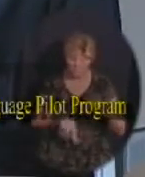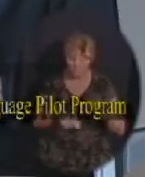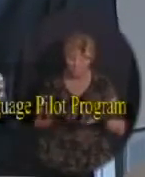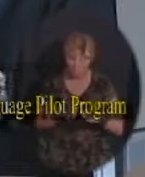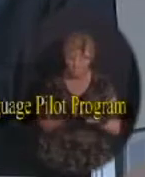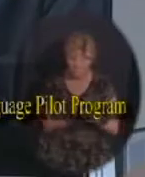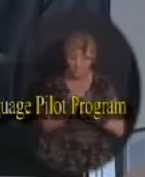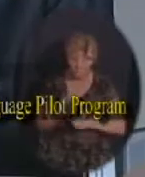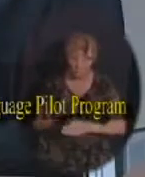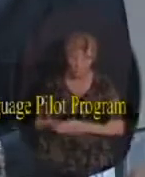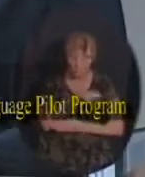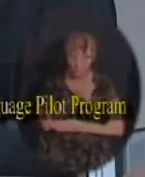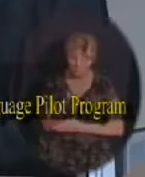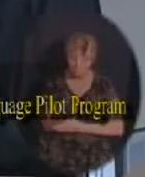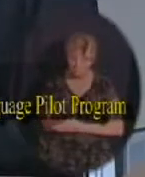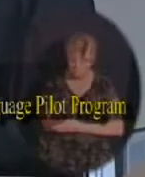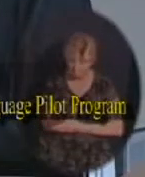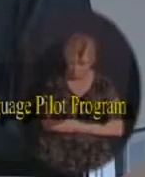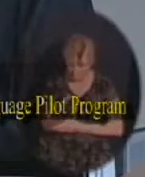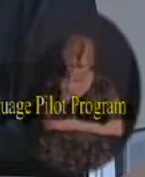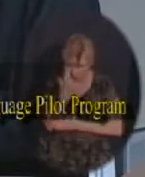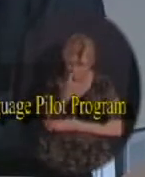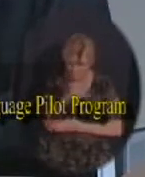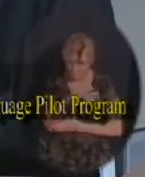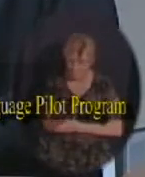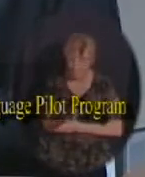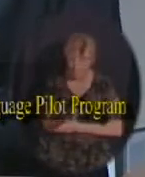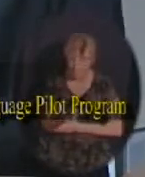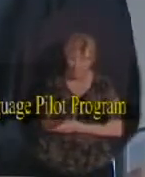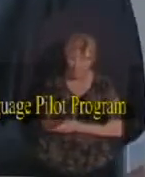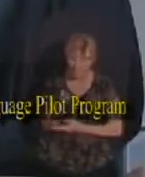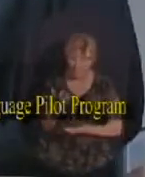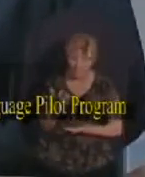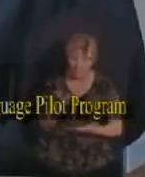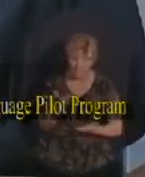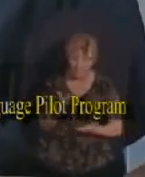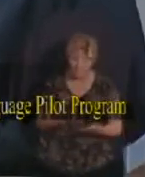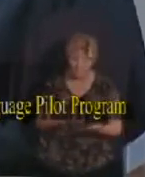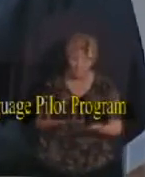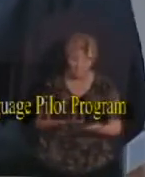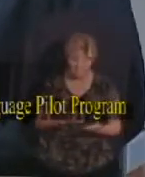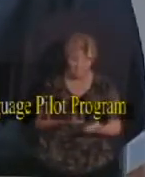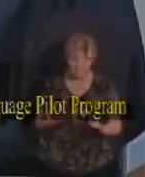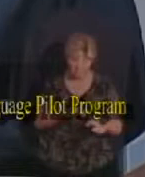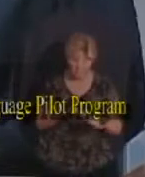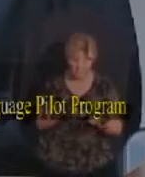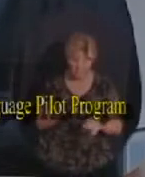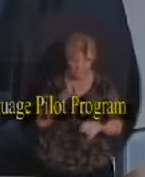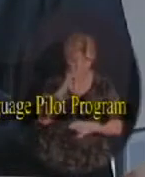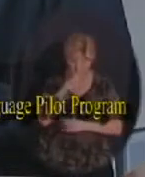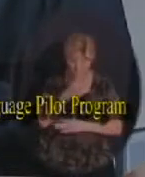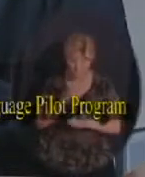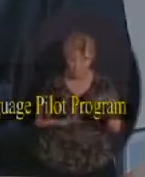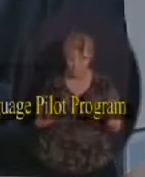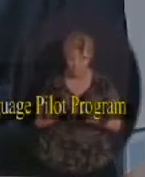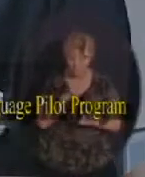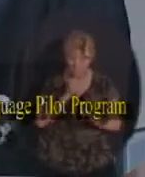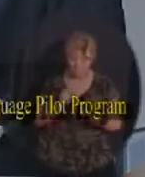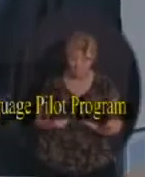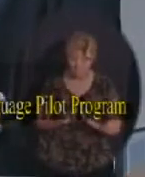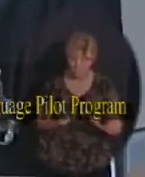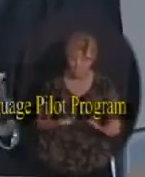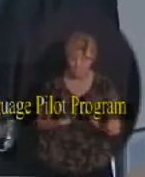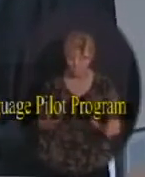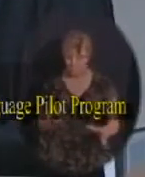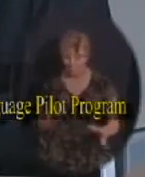determine what it is, the multitude of variables you look at, and to determine where we're going on that next step. So I think we're